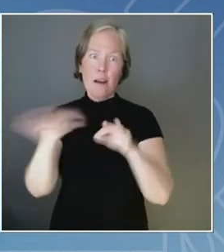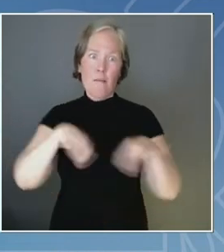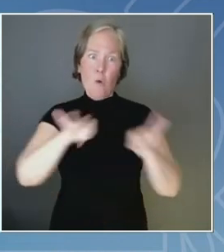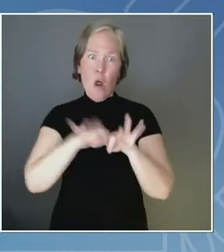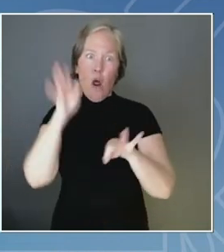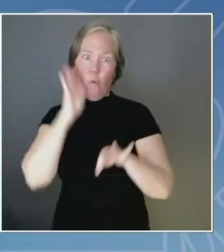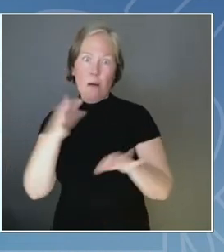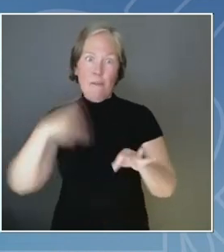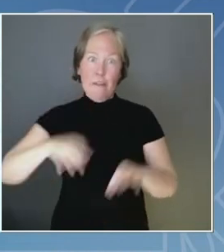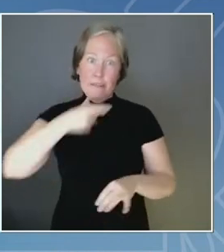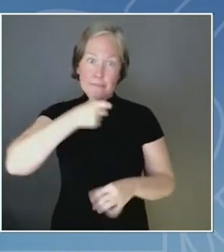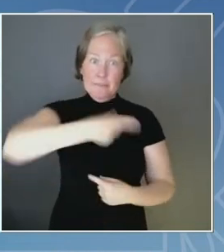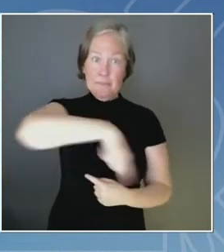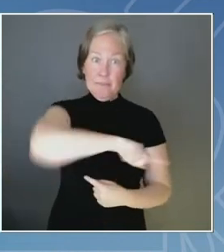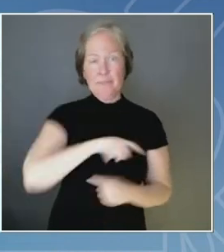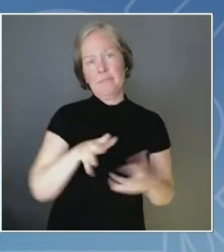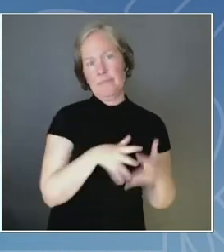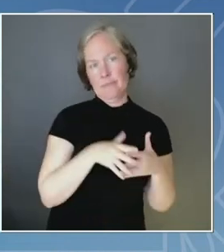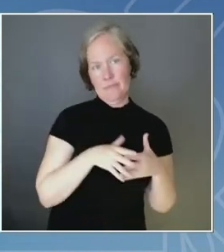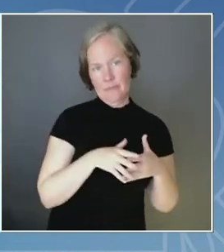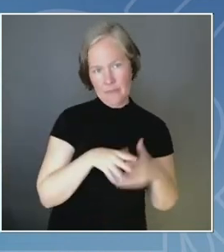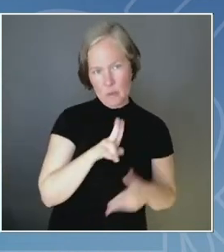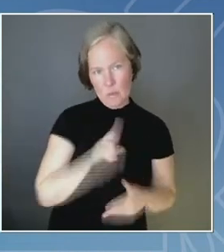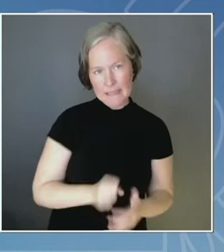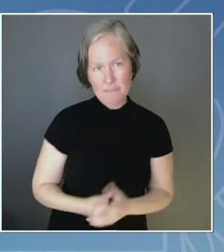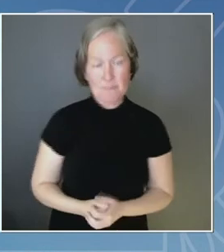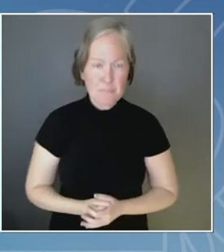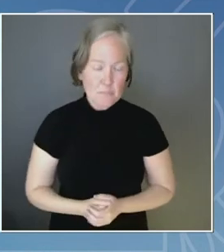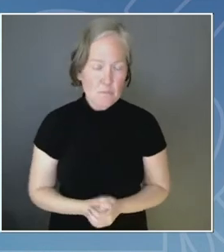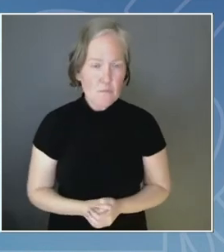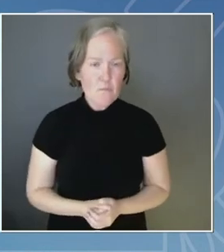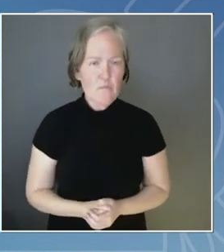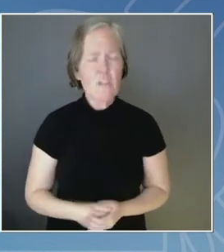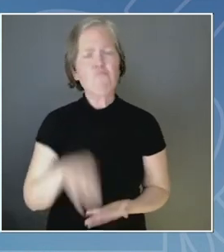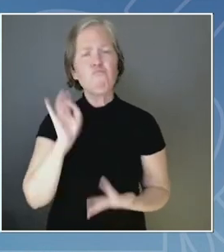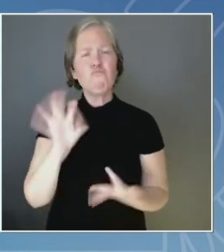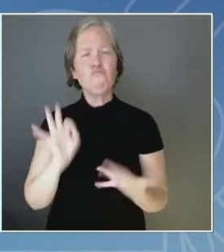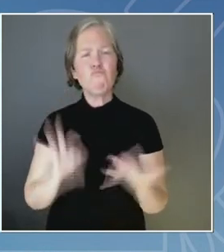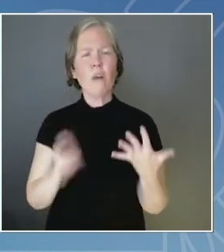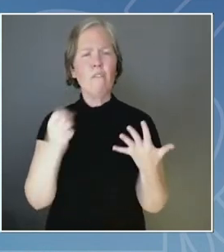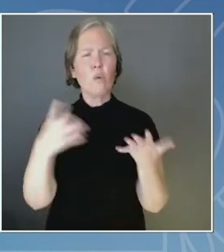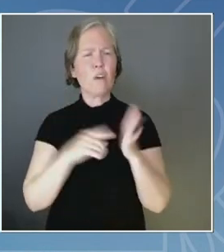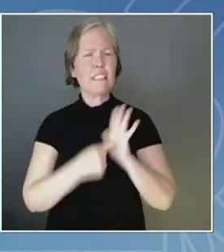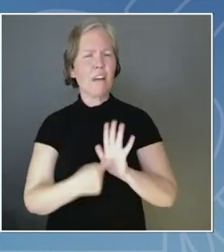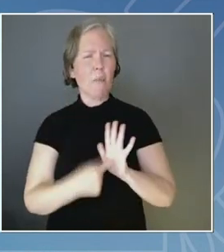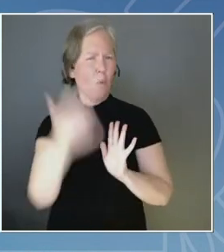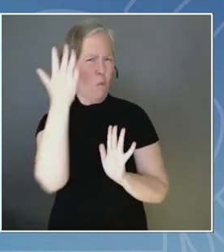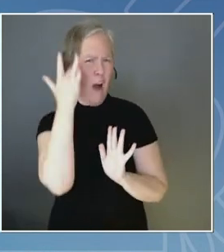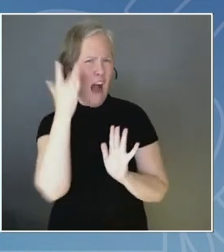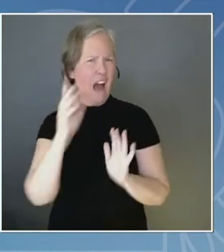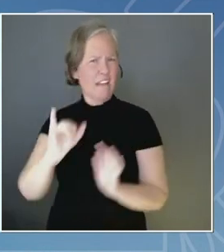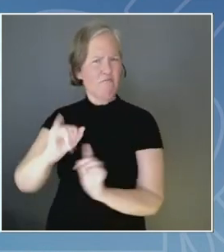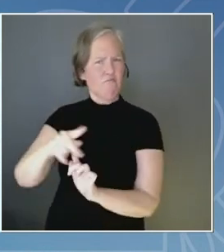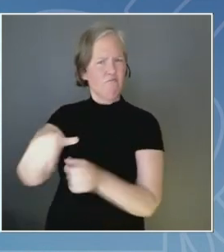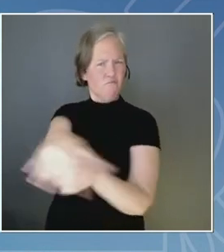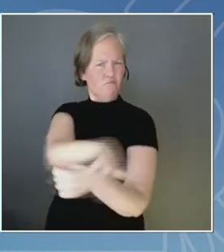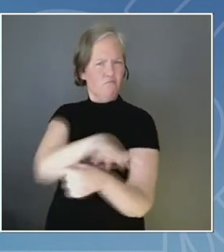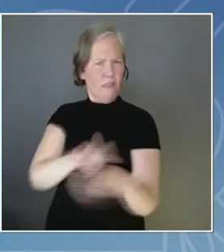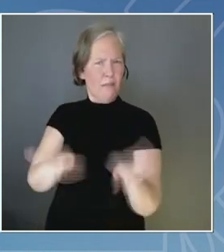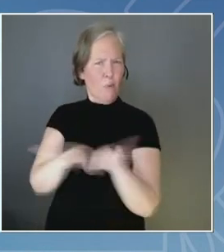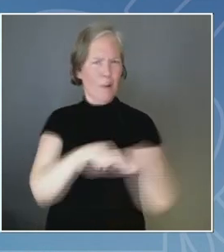of the United States. Just to give you a few examples of why the Indo-Pacific matters to us here in the United